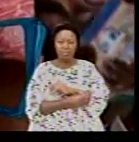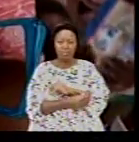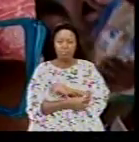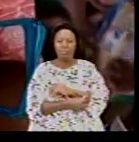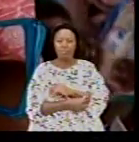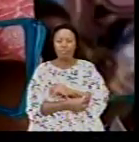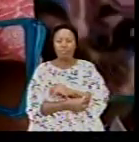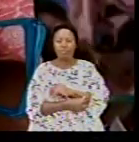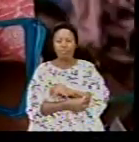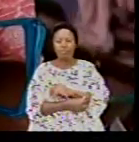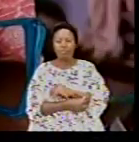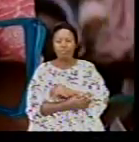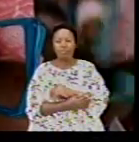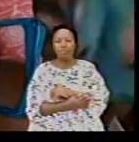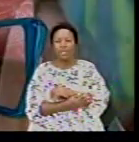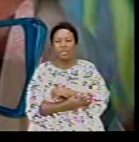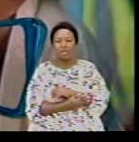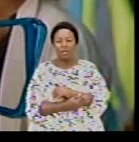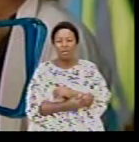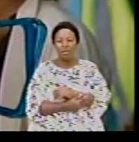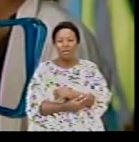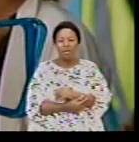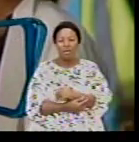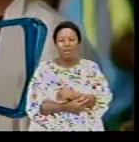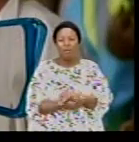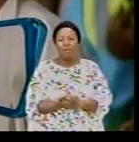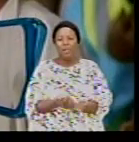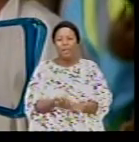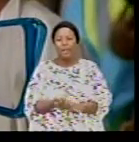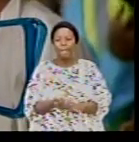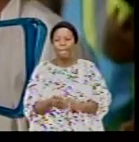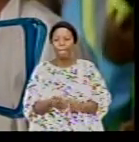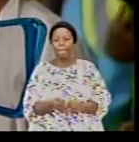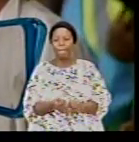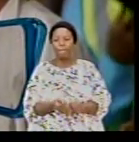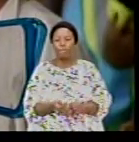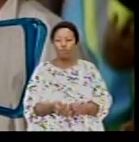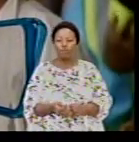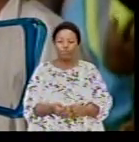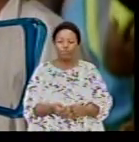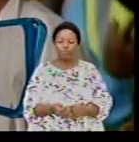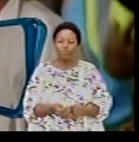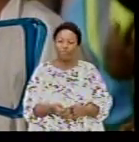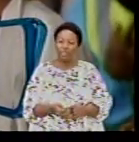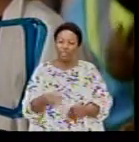Let our counselors move around and take their